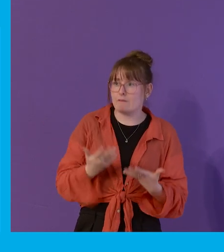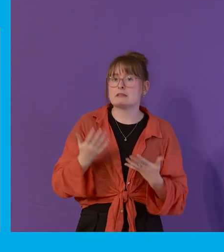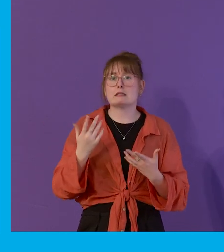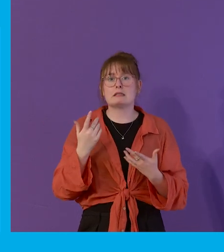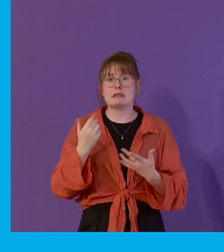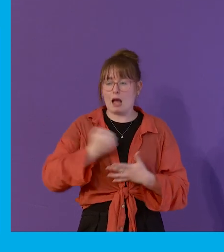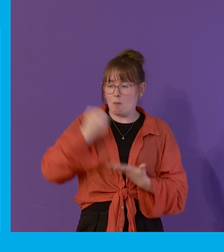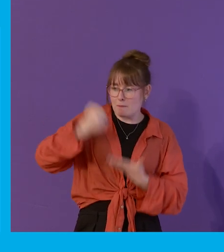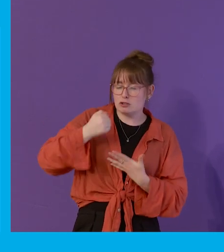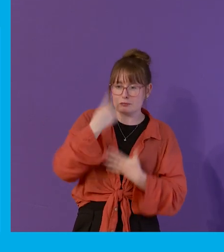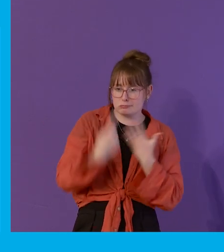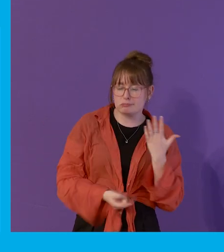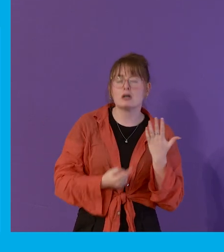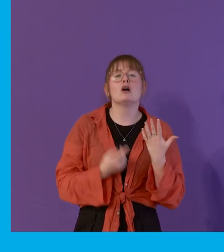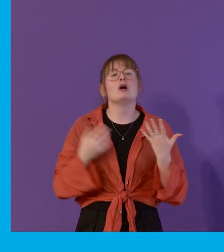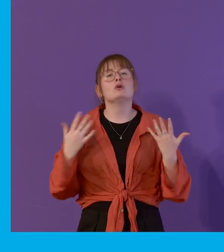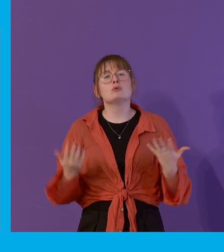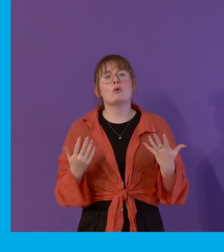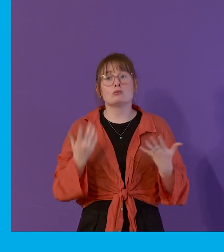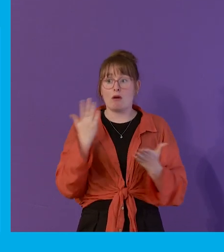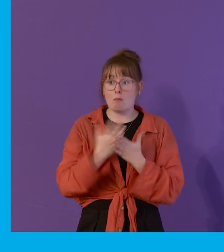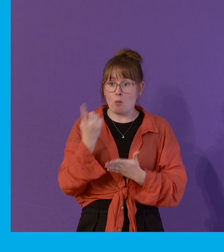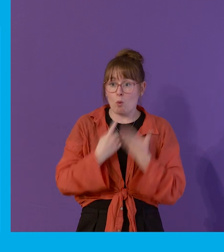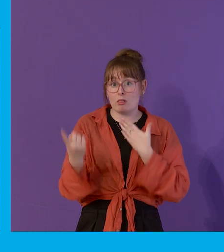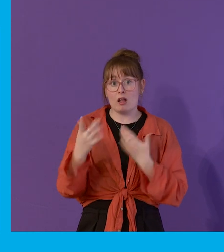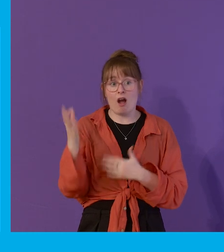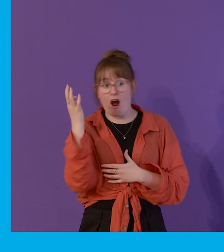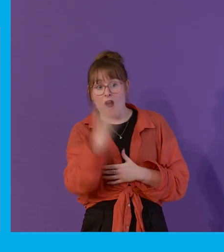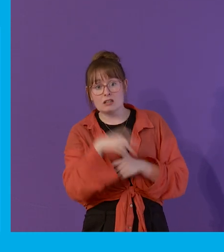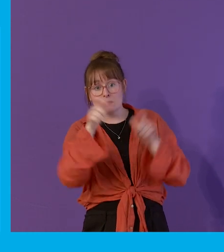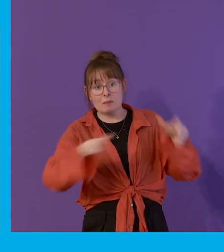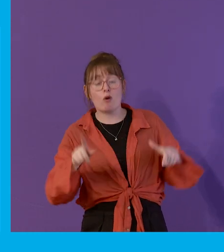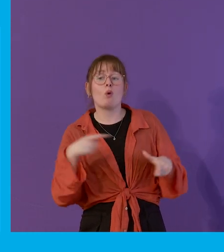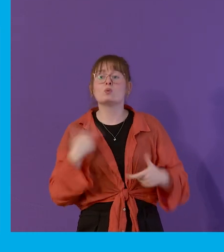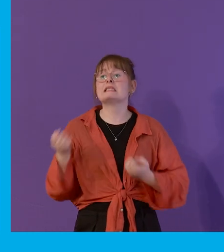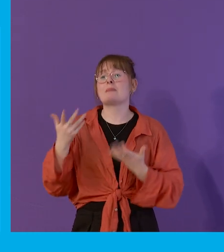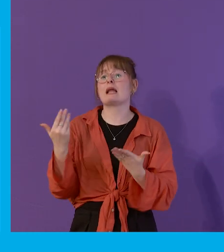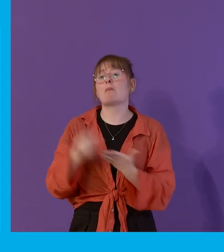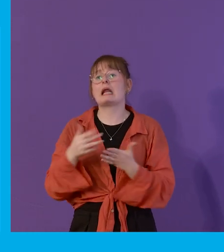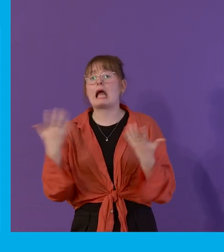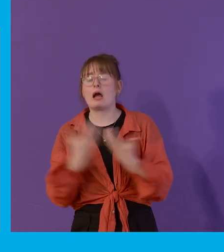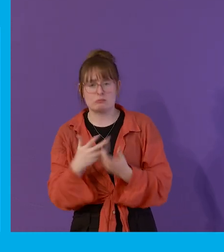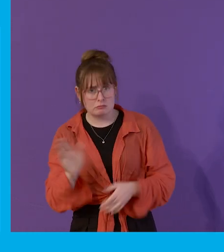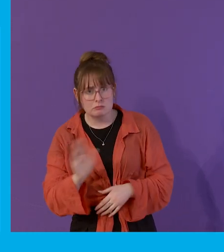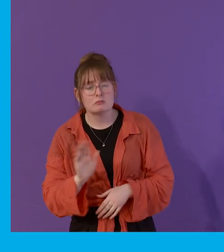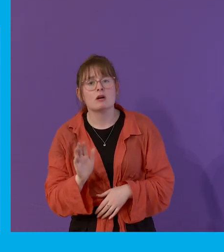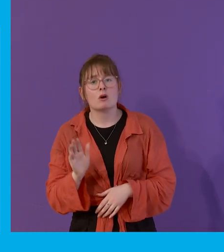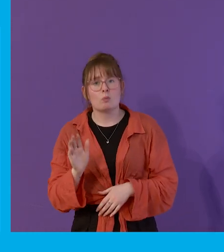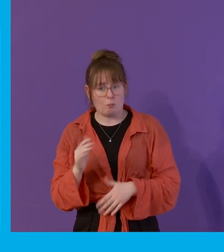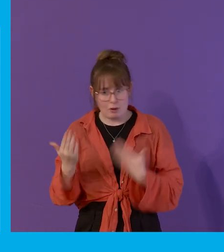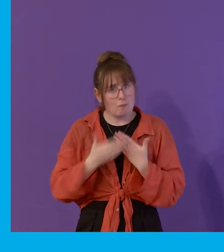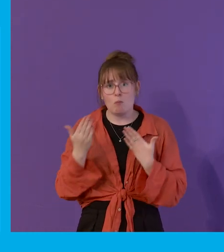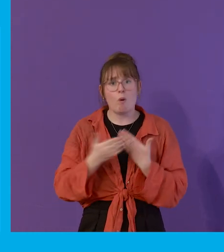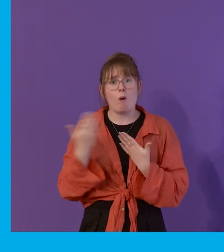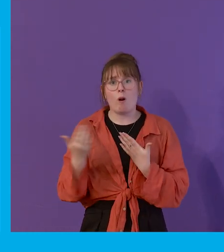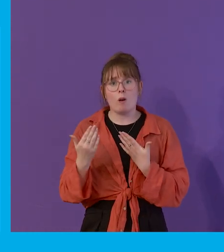budgeting. So it wasn't just around asking people what we should spend the money on. It was around, as well as that, investing